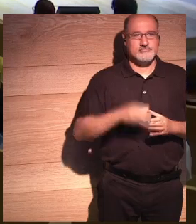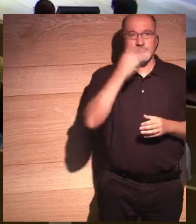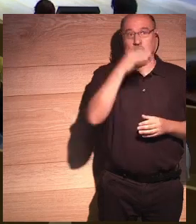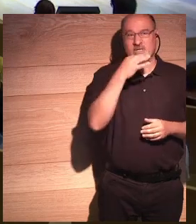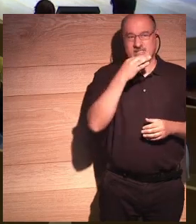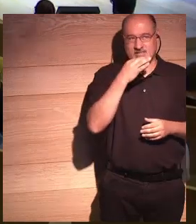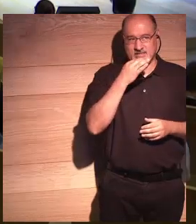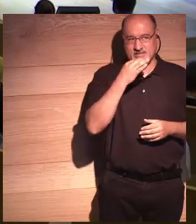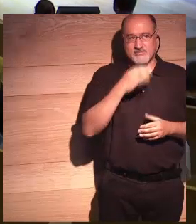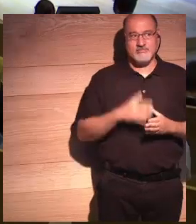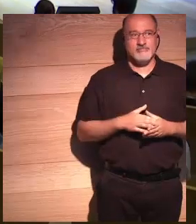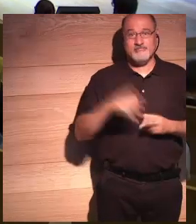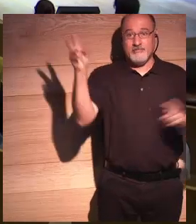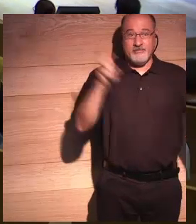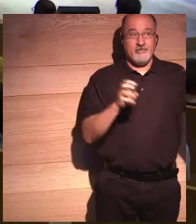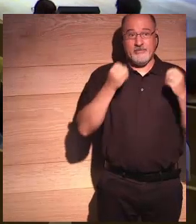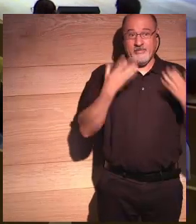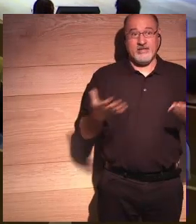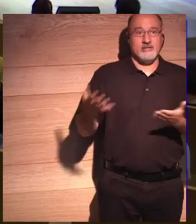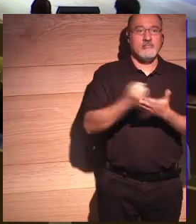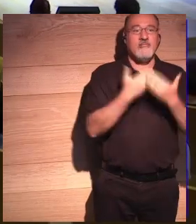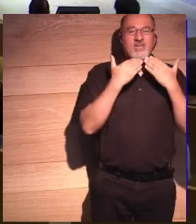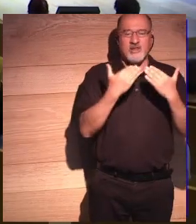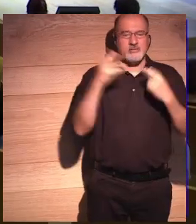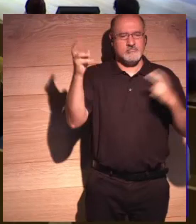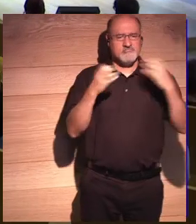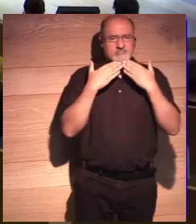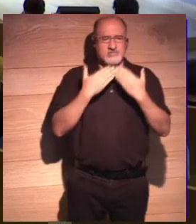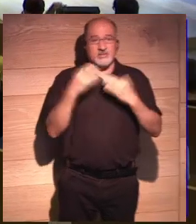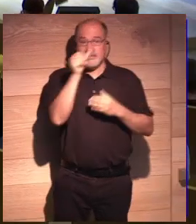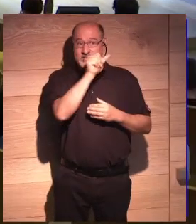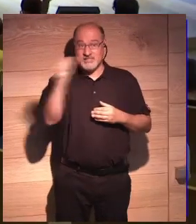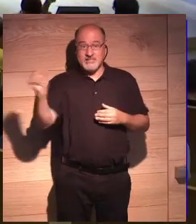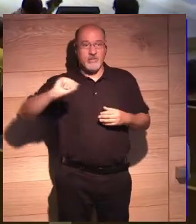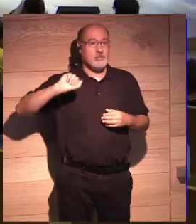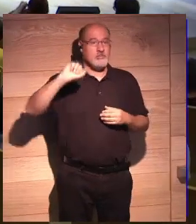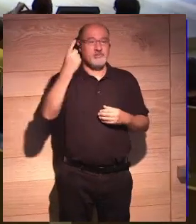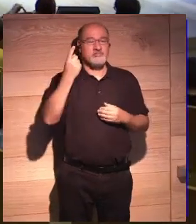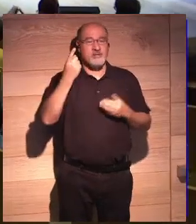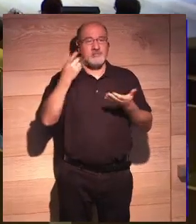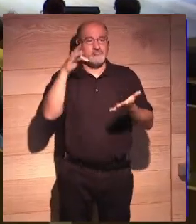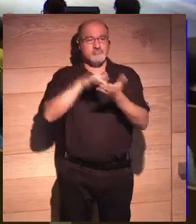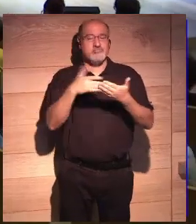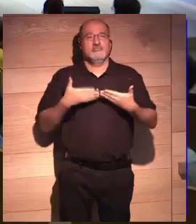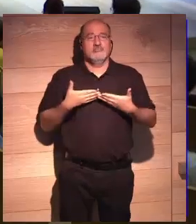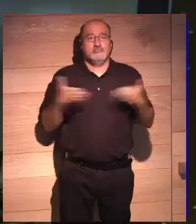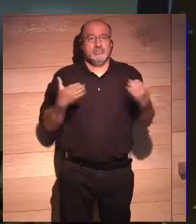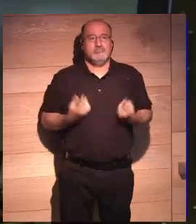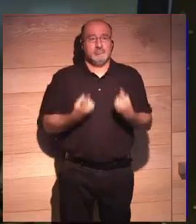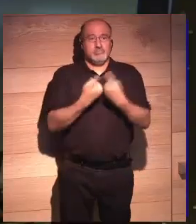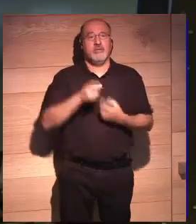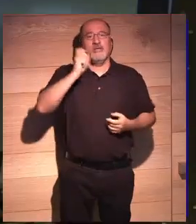Buenas tardes, bienvenidos a todos, gracias. Good afternoon, everyone, and thank you for attending this first edition